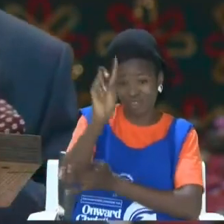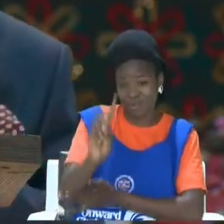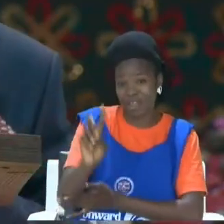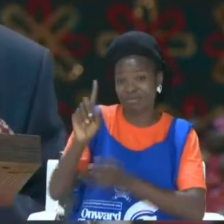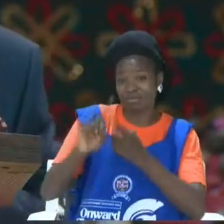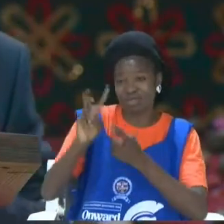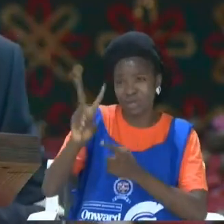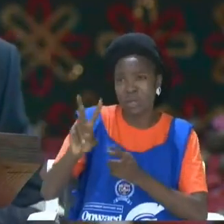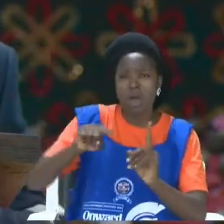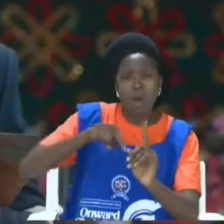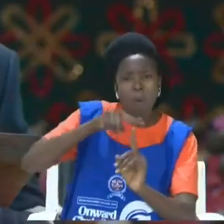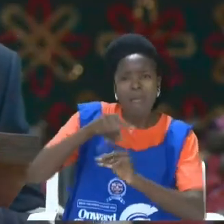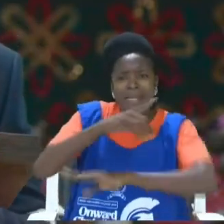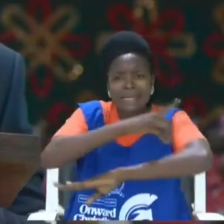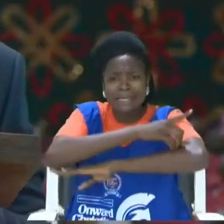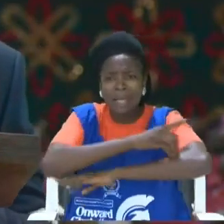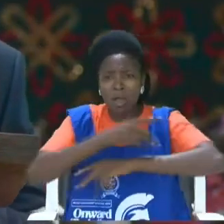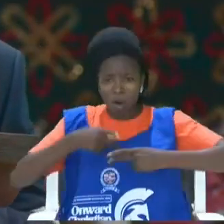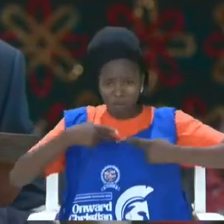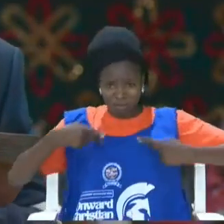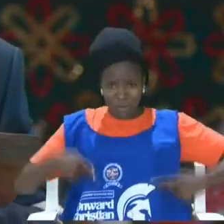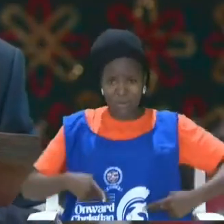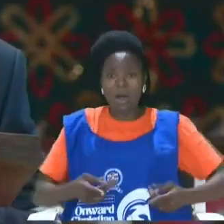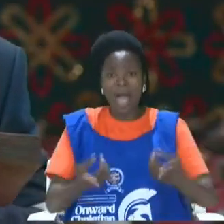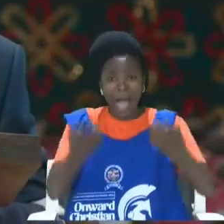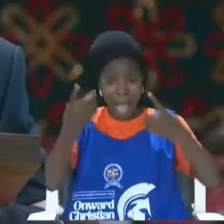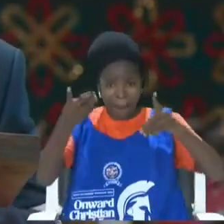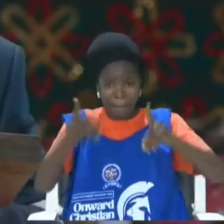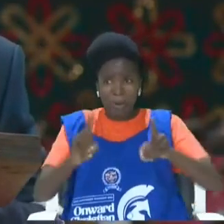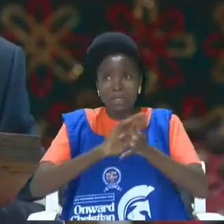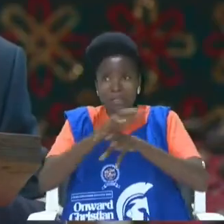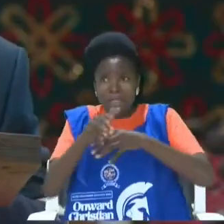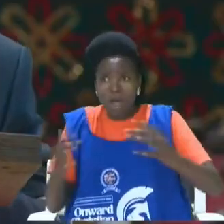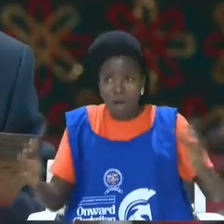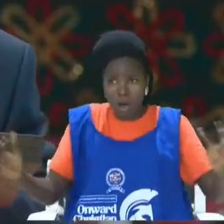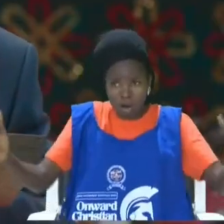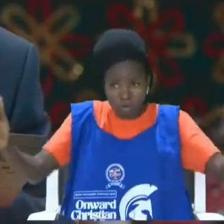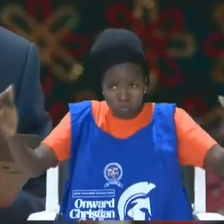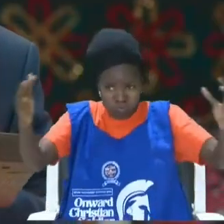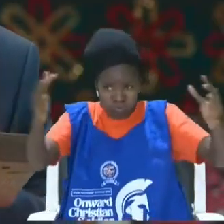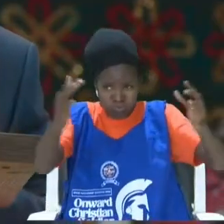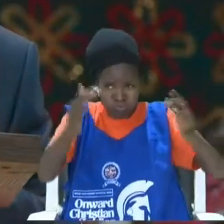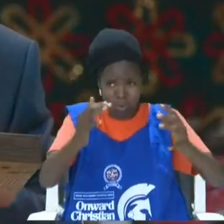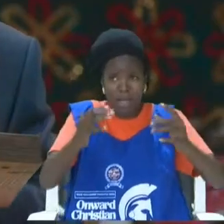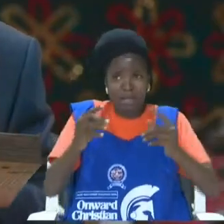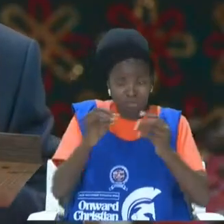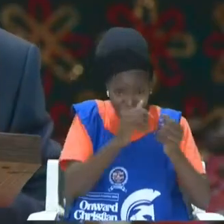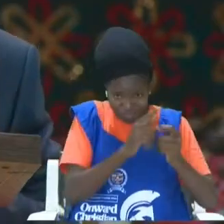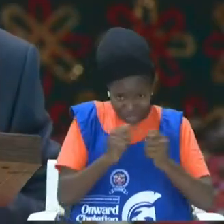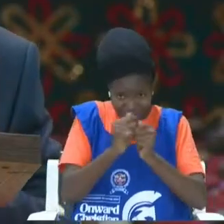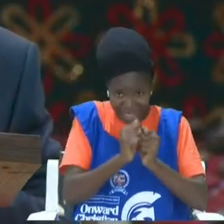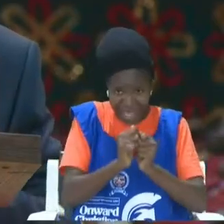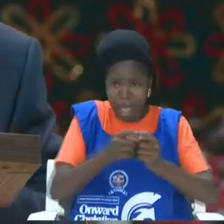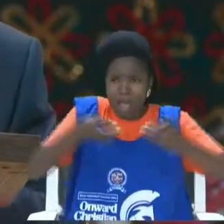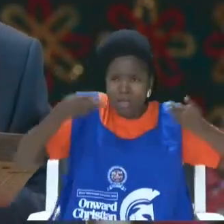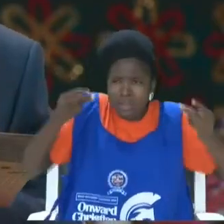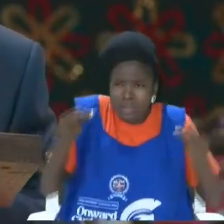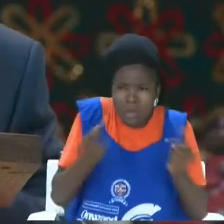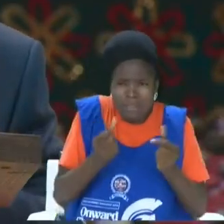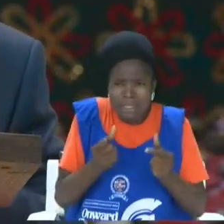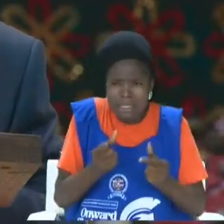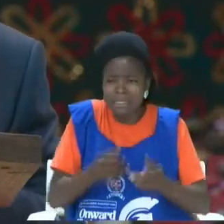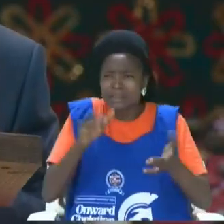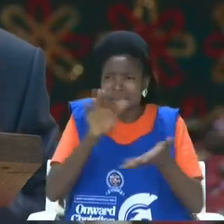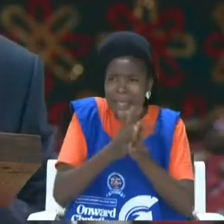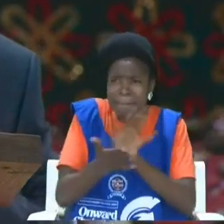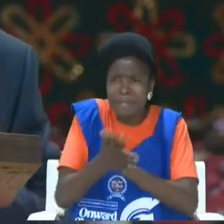When the day of Pentecost had fully come, they were all with one accord in one place. And suddenly there